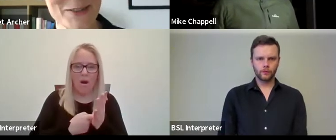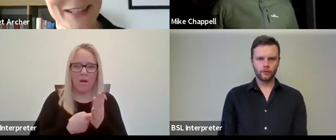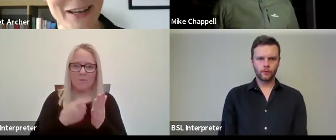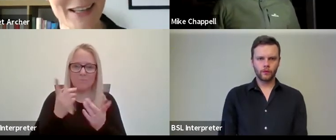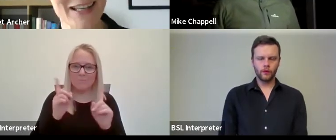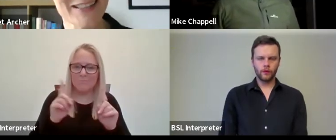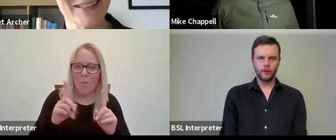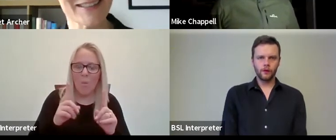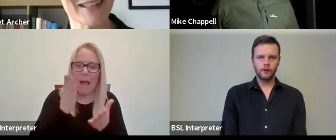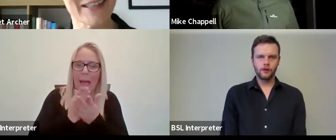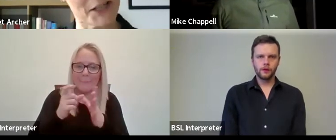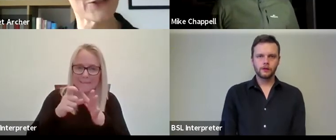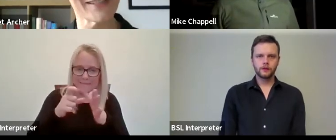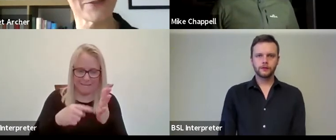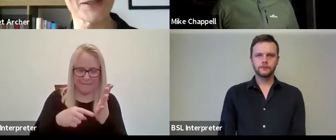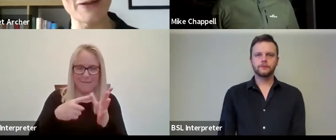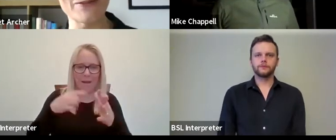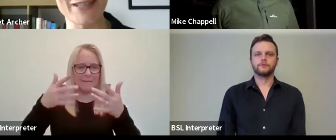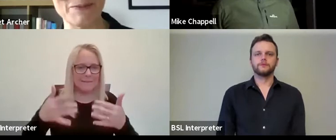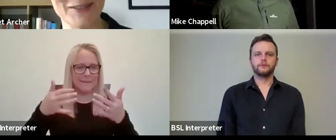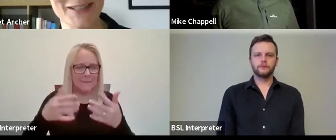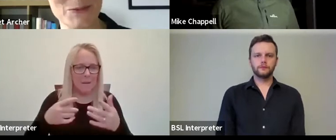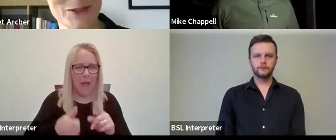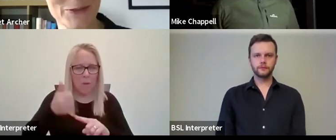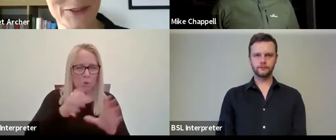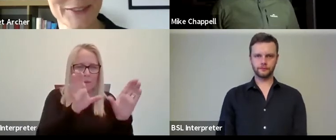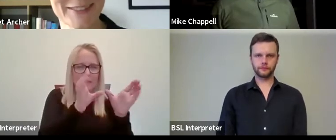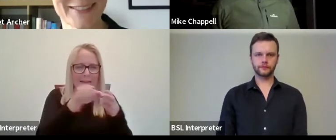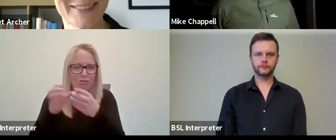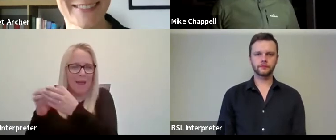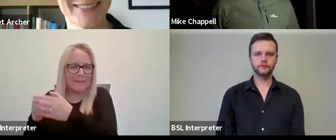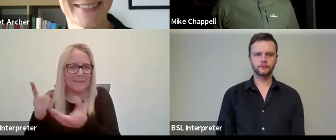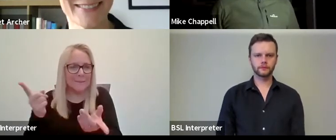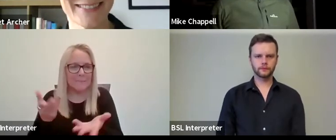definitions that categorize different types of data? What's your view?